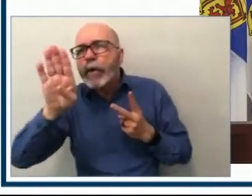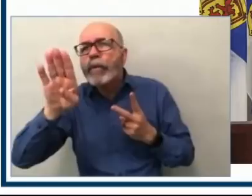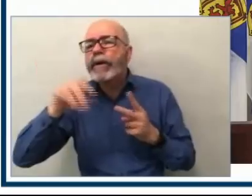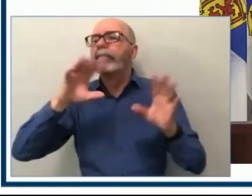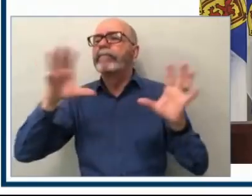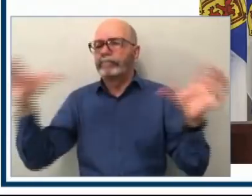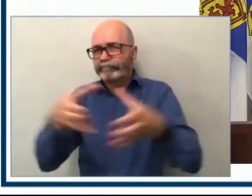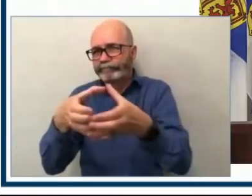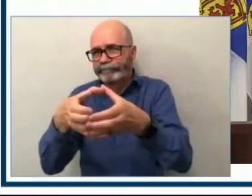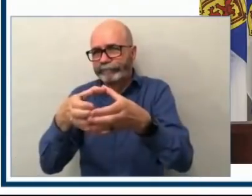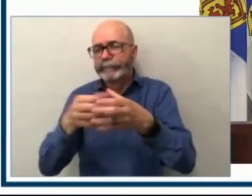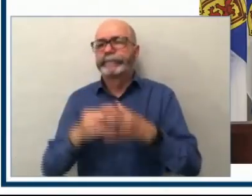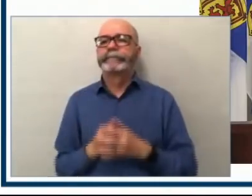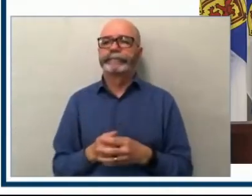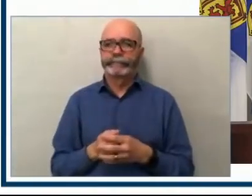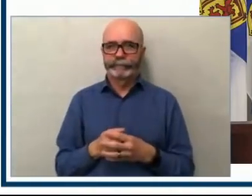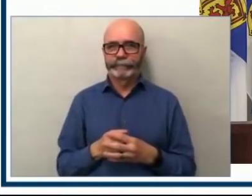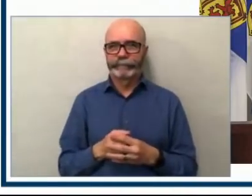Thank you.